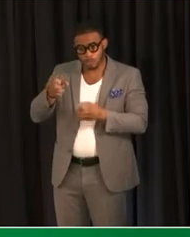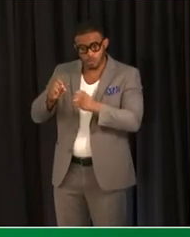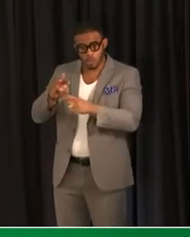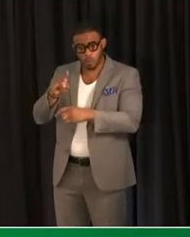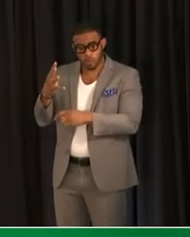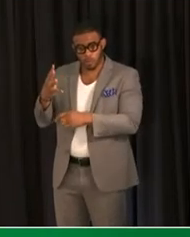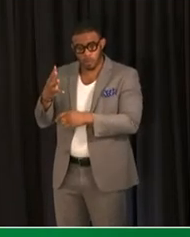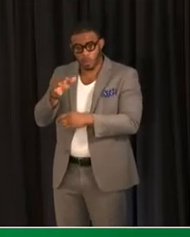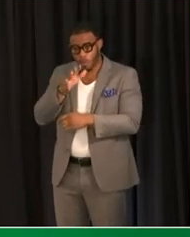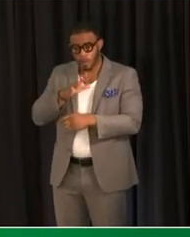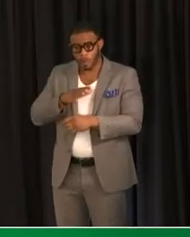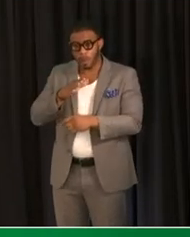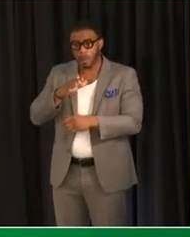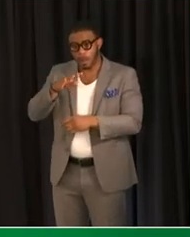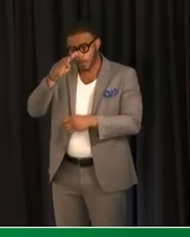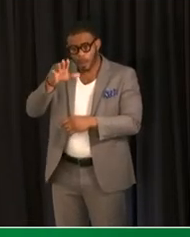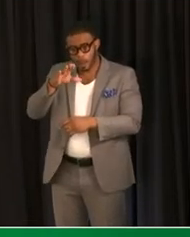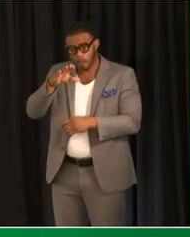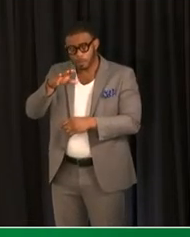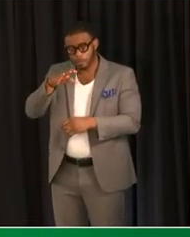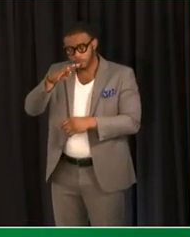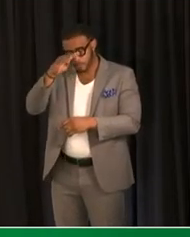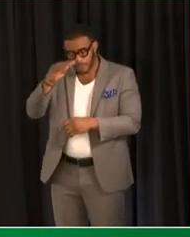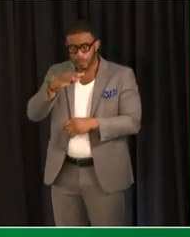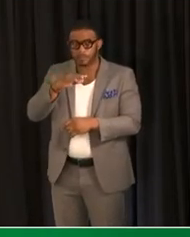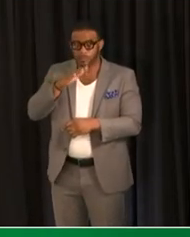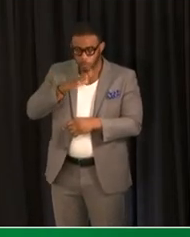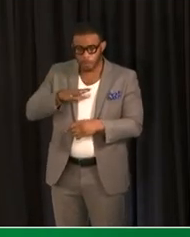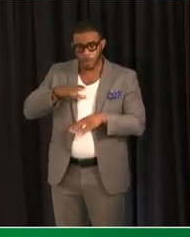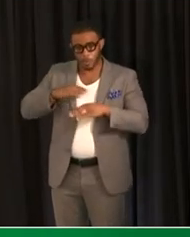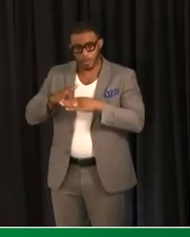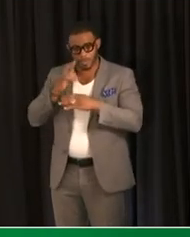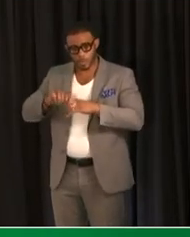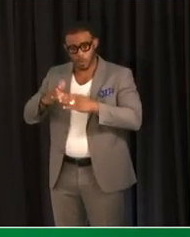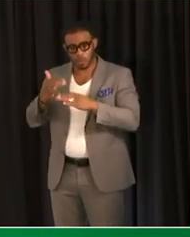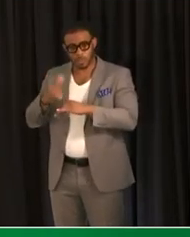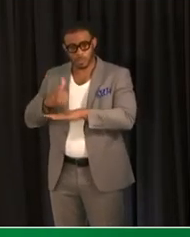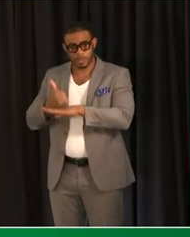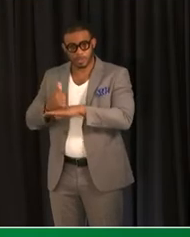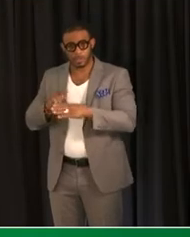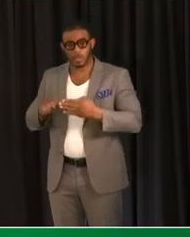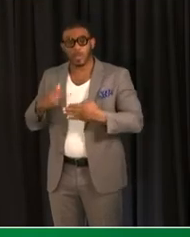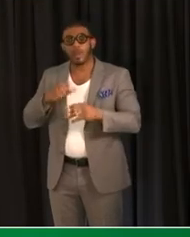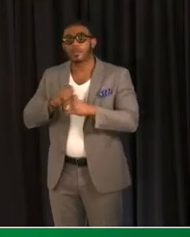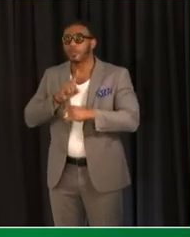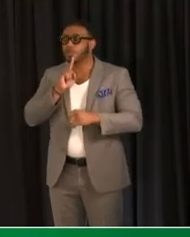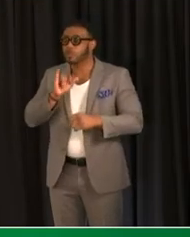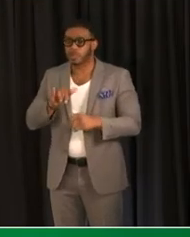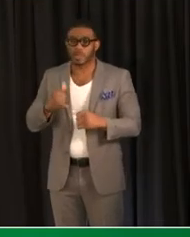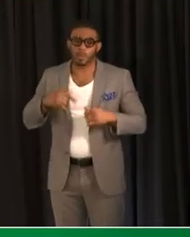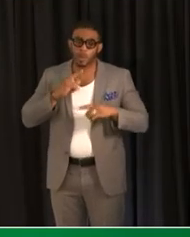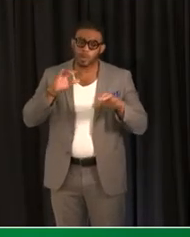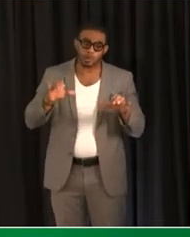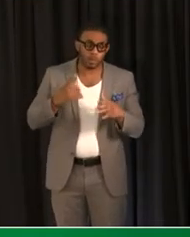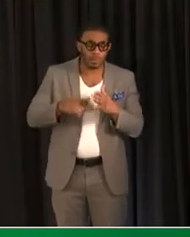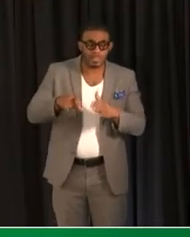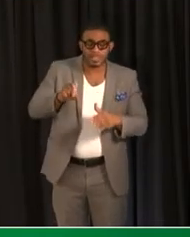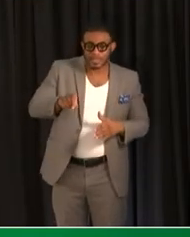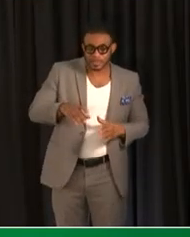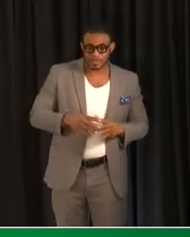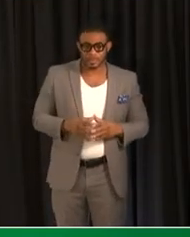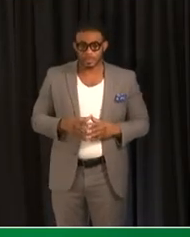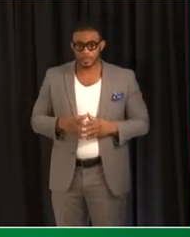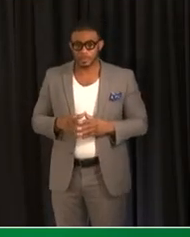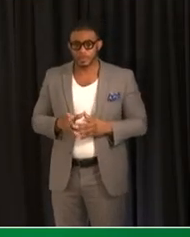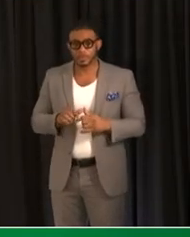Street in Ward 4, a woman-owned, black-owned business that just opened this week. And so we have to make sure that we are doing